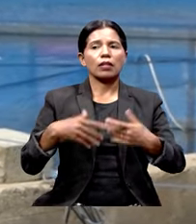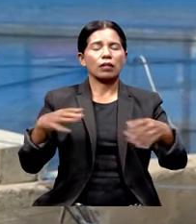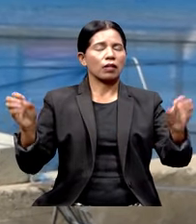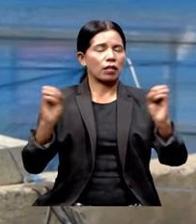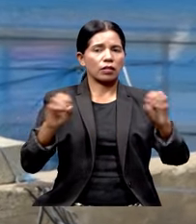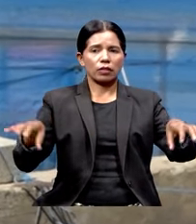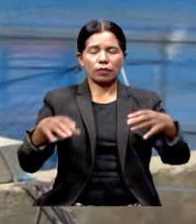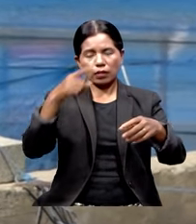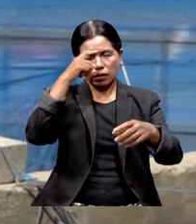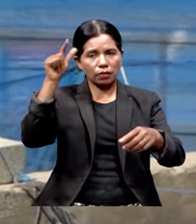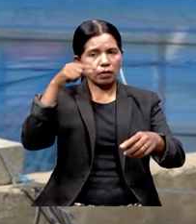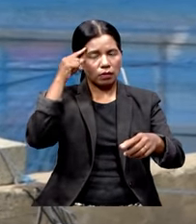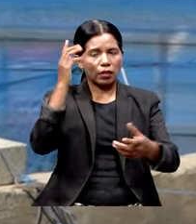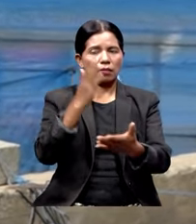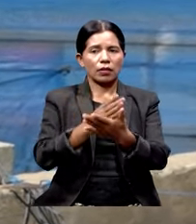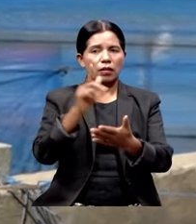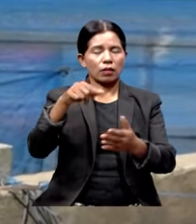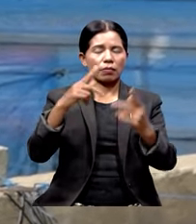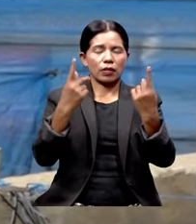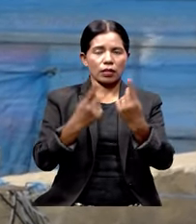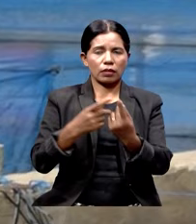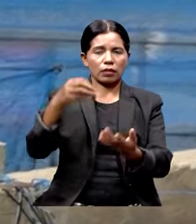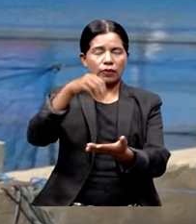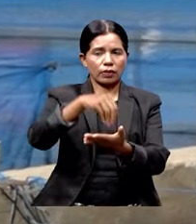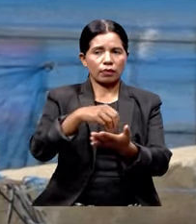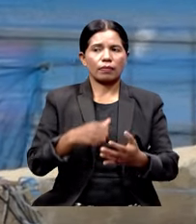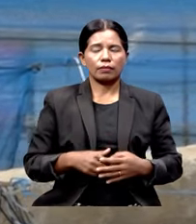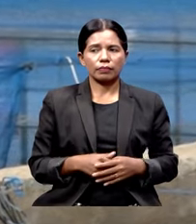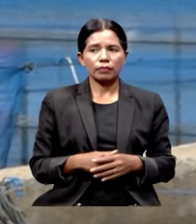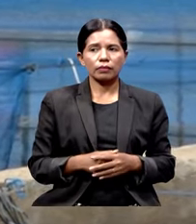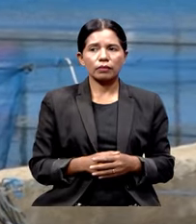serviço ona tamba governo ha para ona companhia ne investimento. John Carlos, GMN.